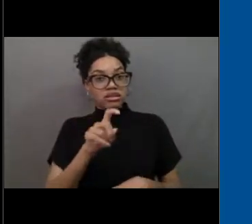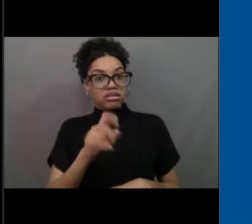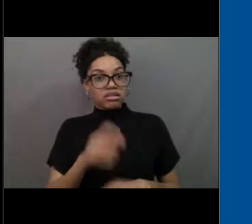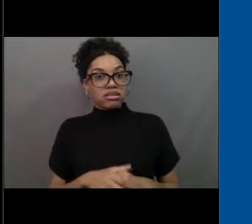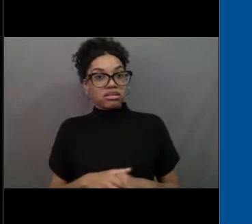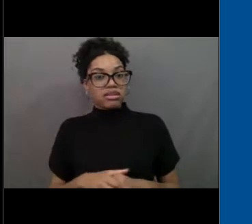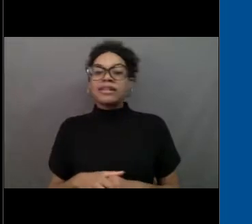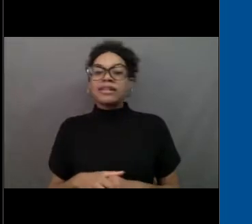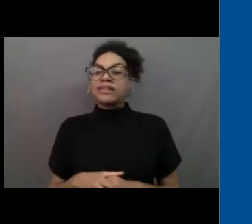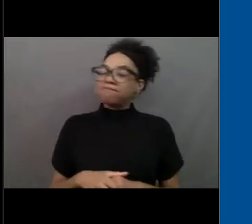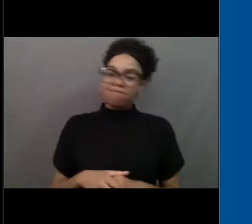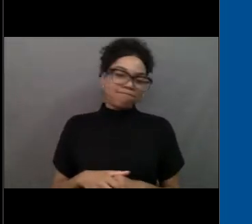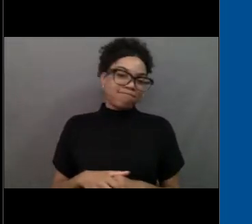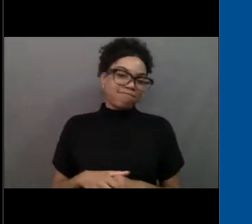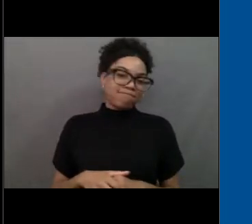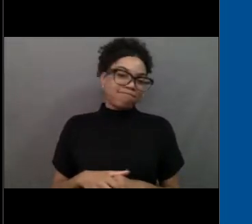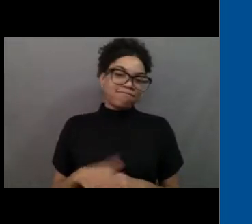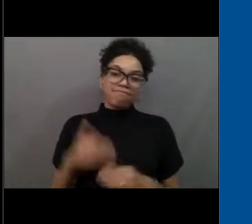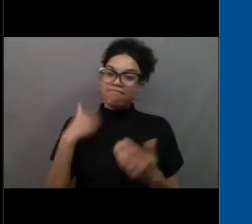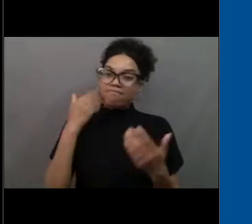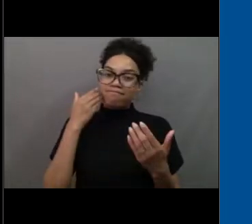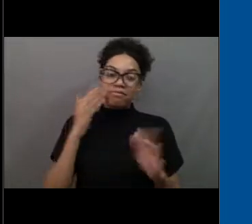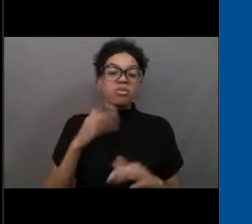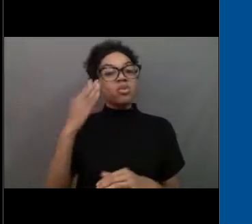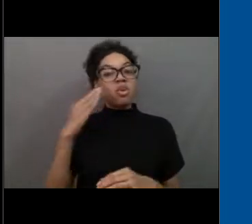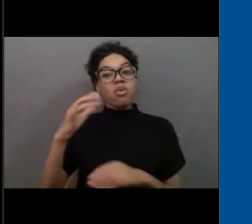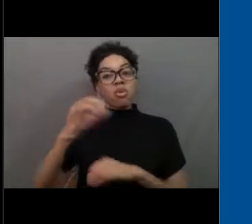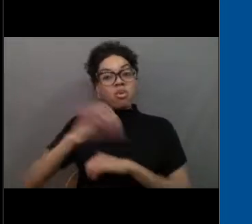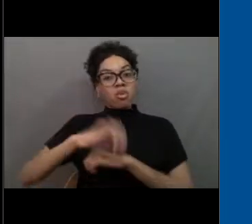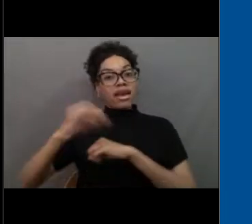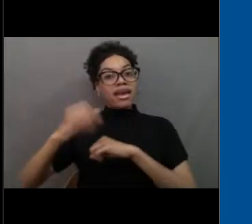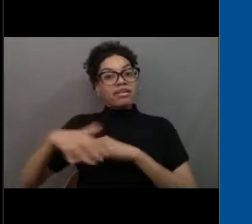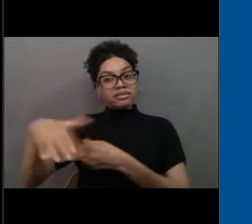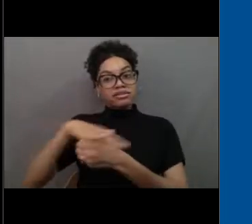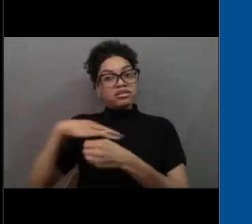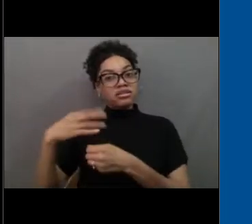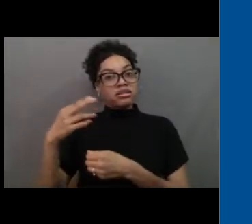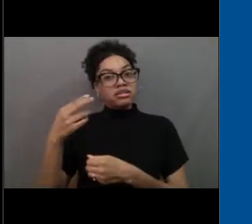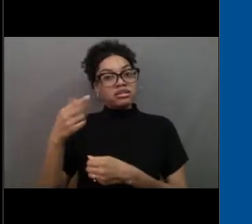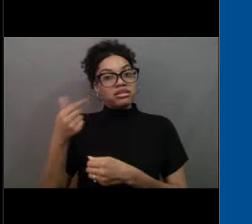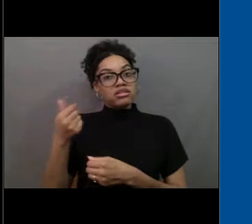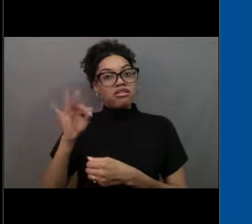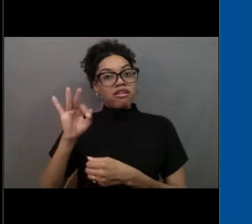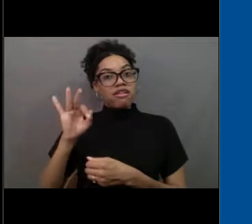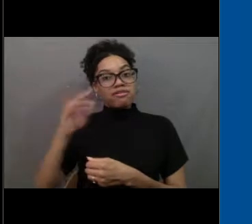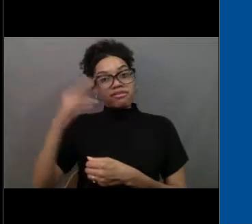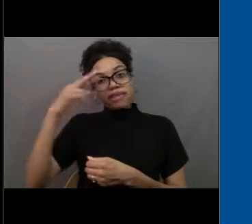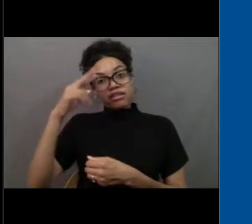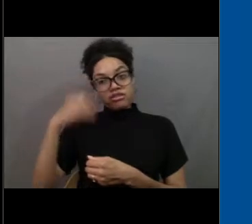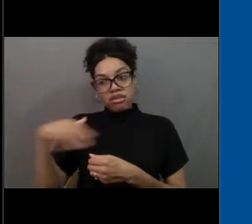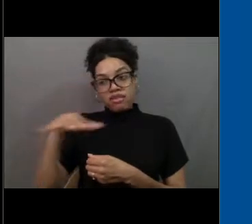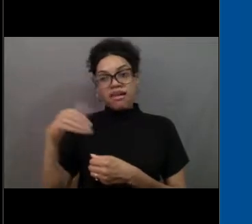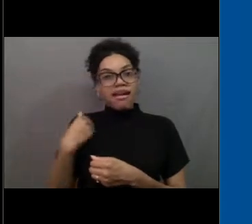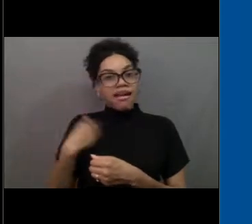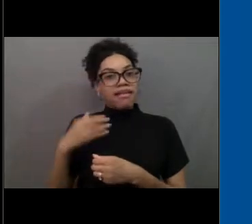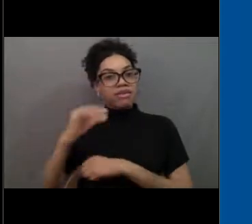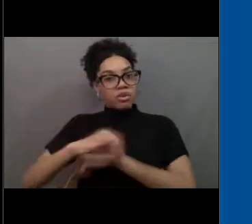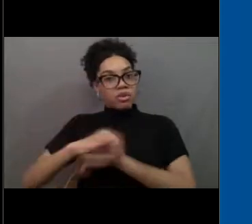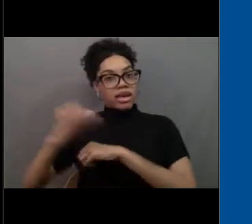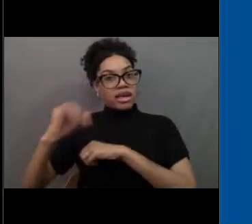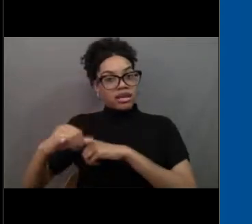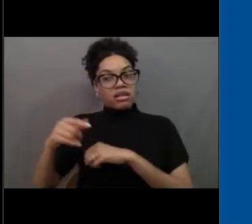Not that we know of. We know they're out in that part of the Gulf of Mexico, but we don't know specifically. They've recently sighted orcas not far